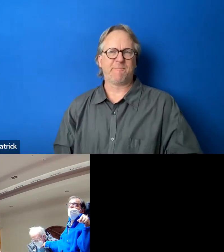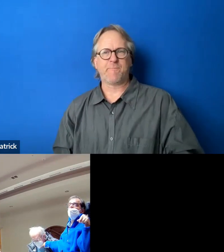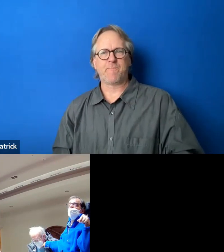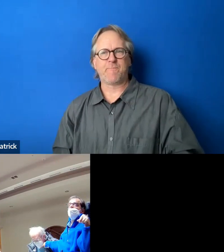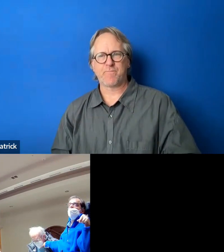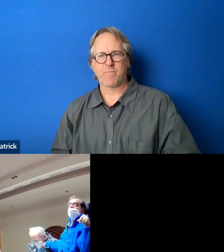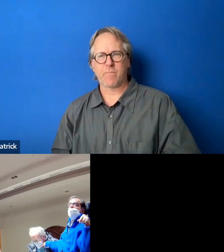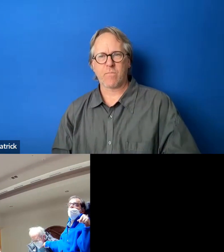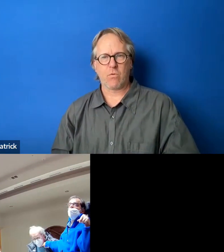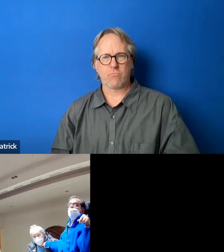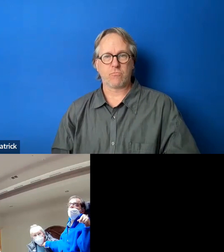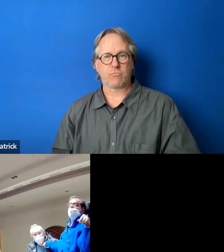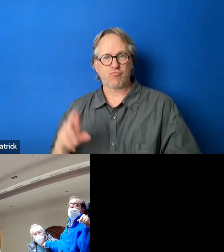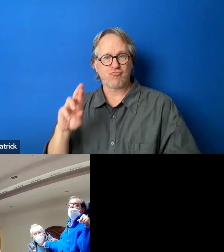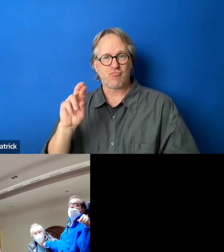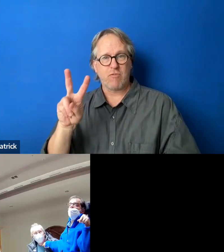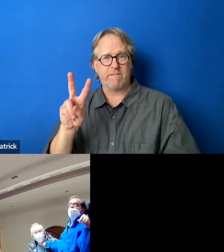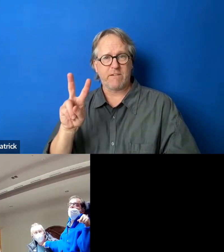Yes.